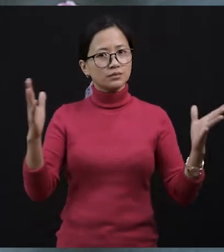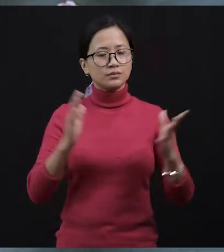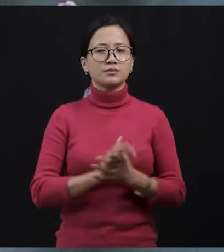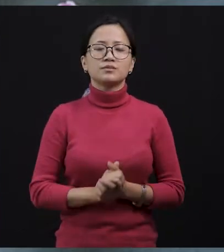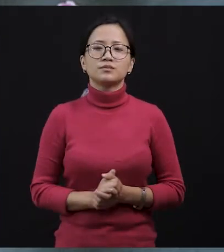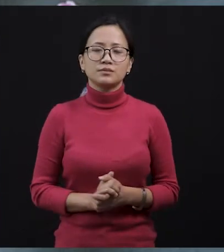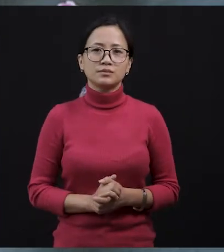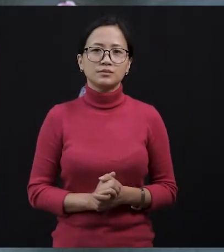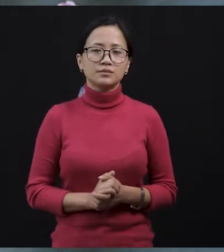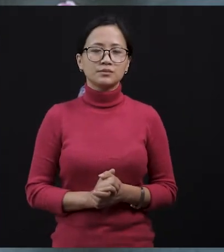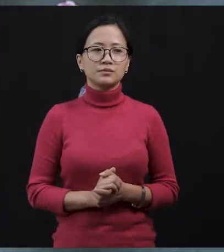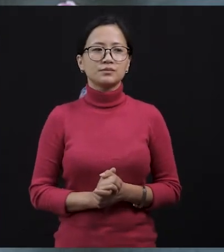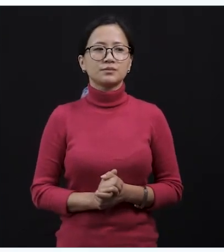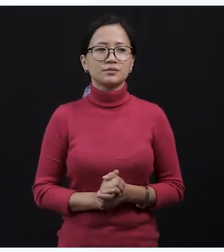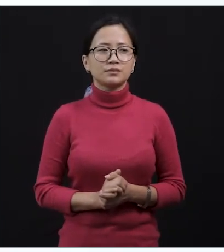one elements.